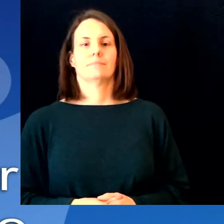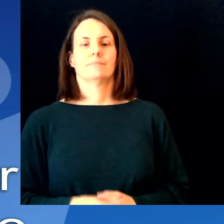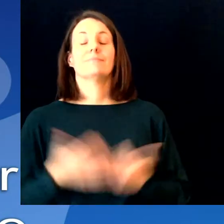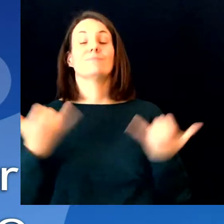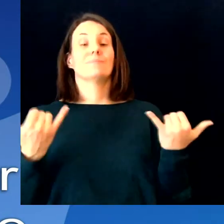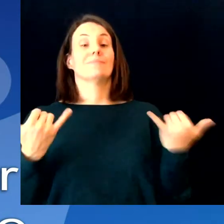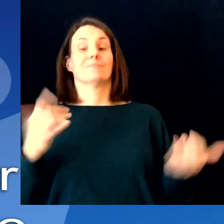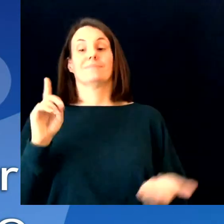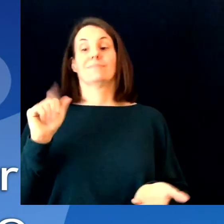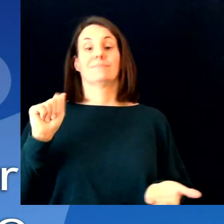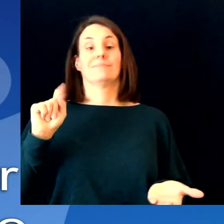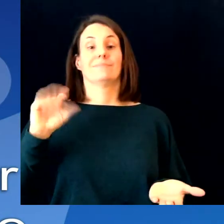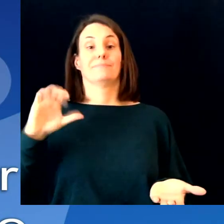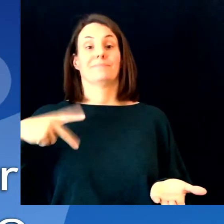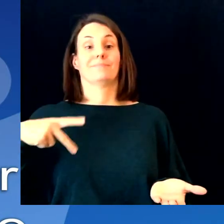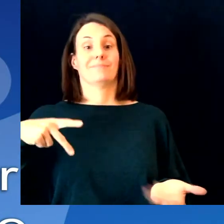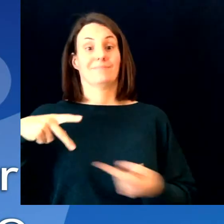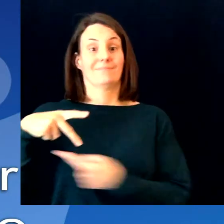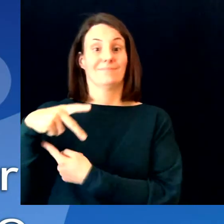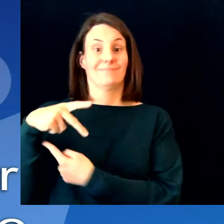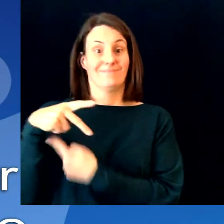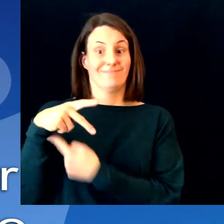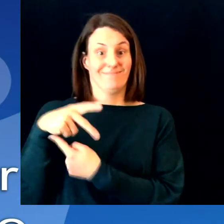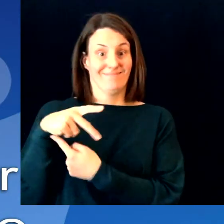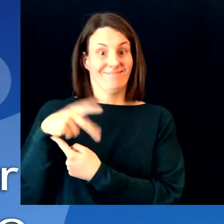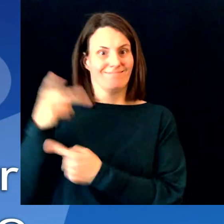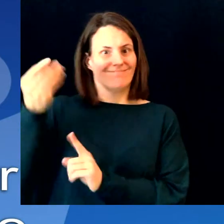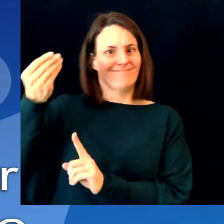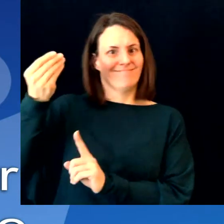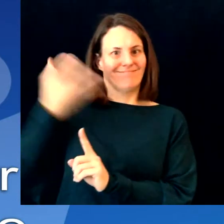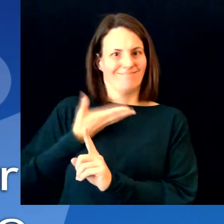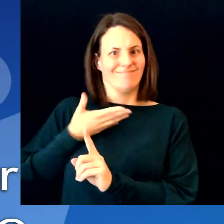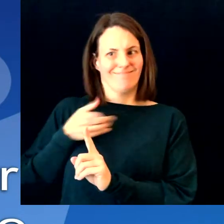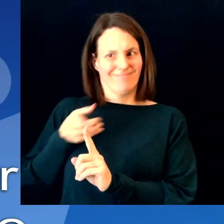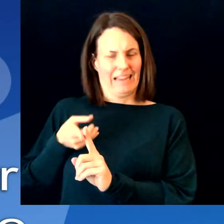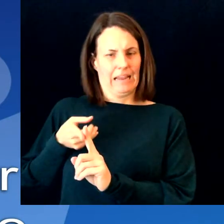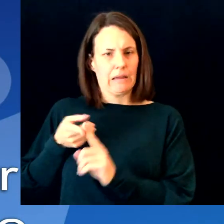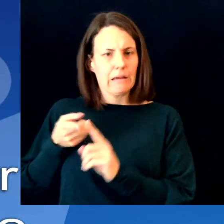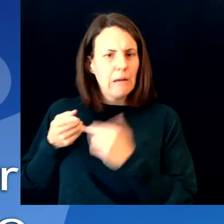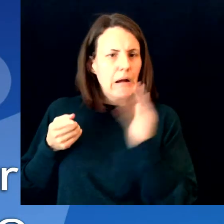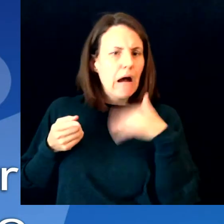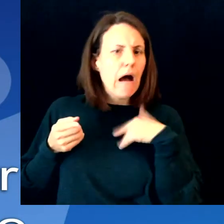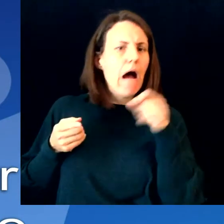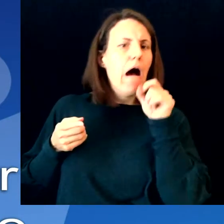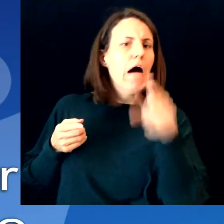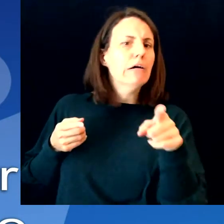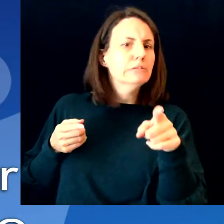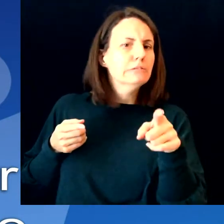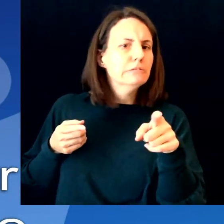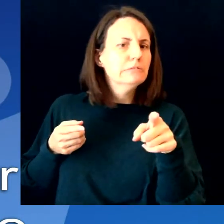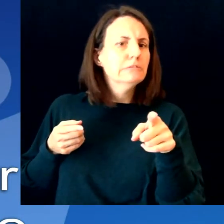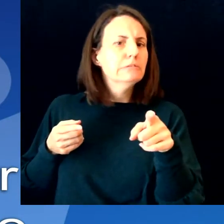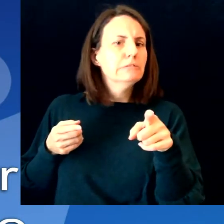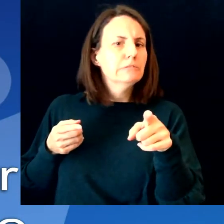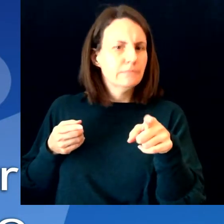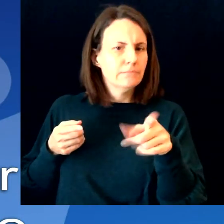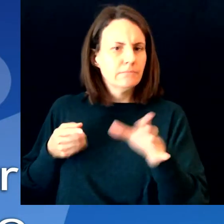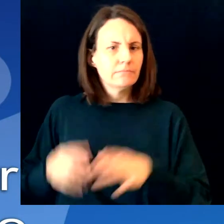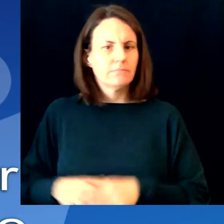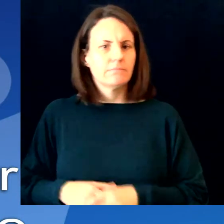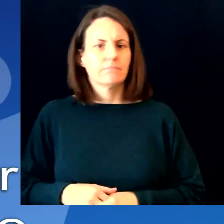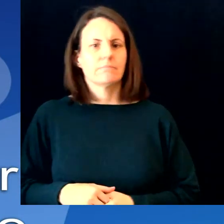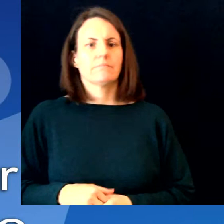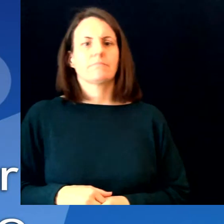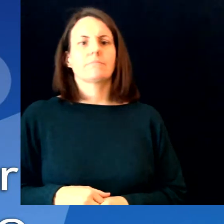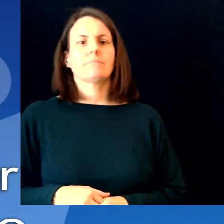an individual in Wisconsin resell their COVID-19 test that they will receive from the federal government website? And if not, if you could talk